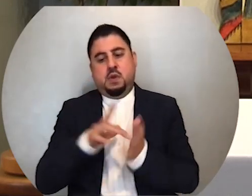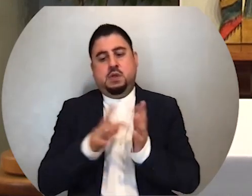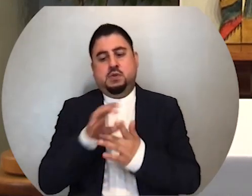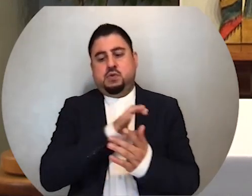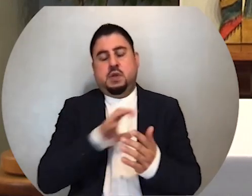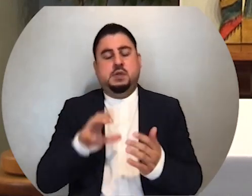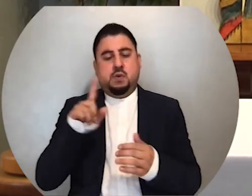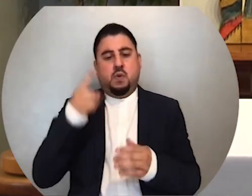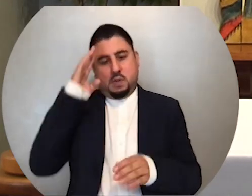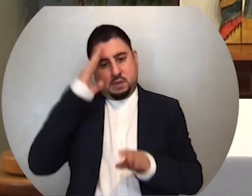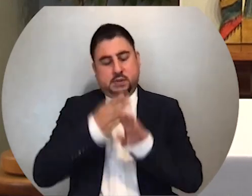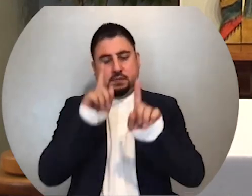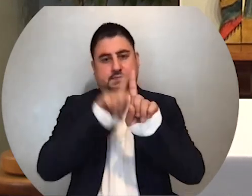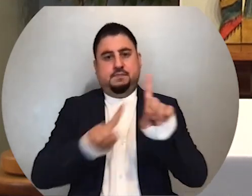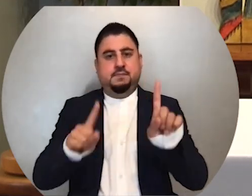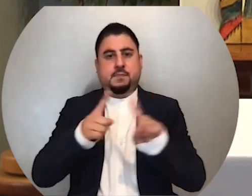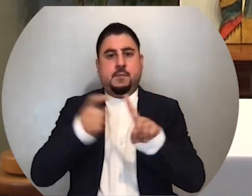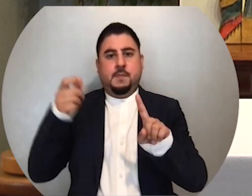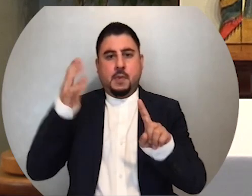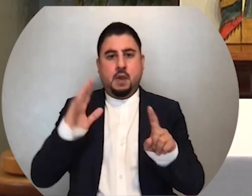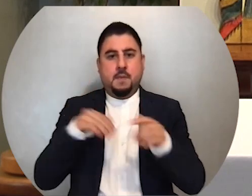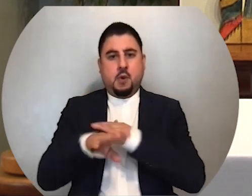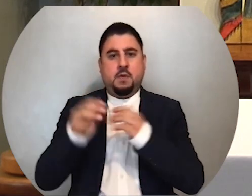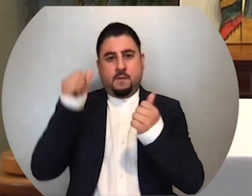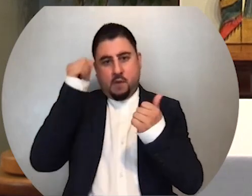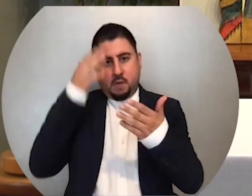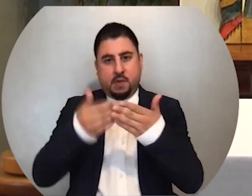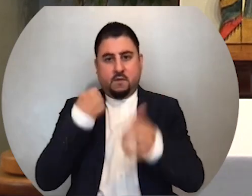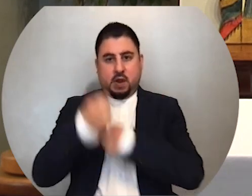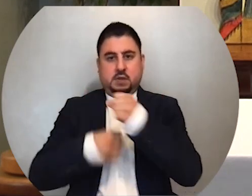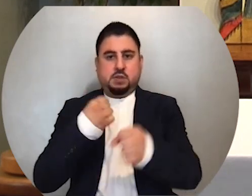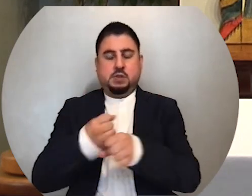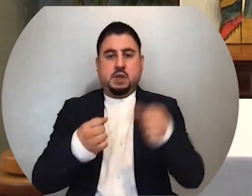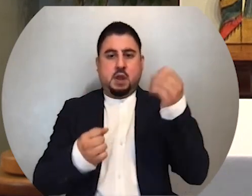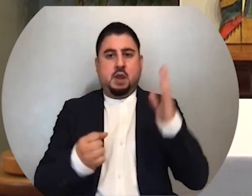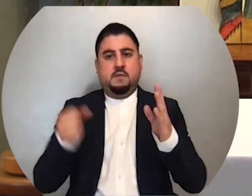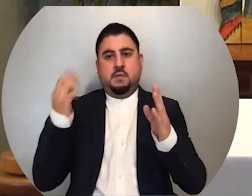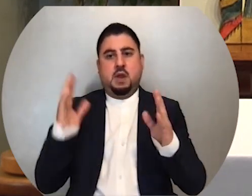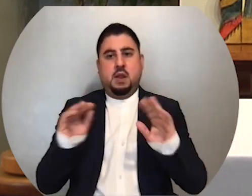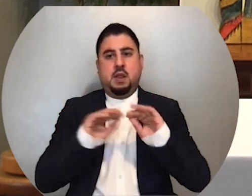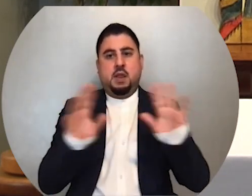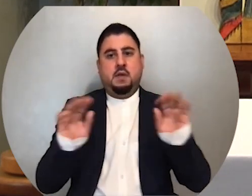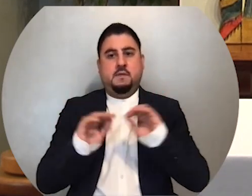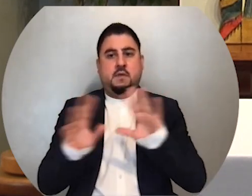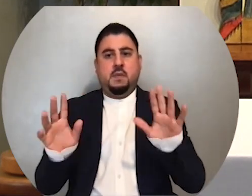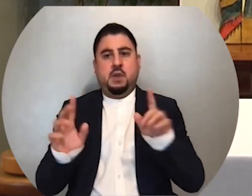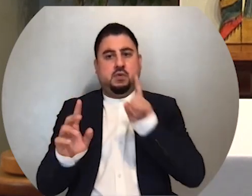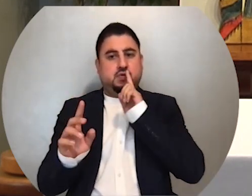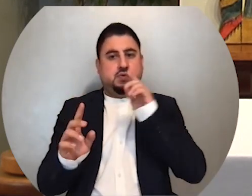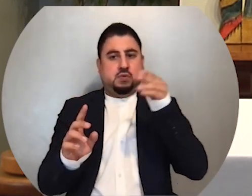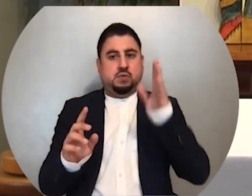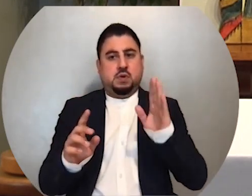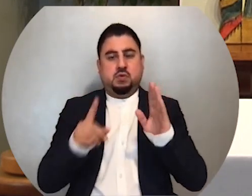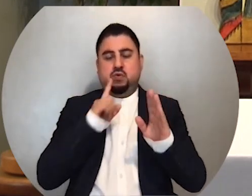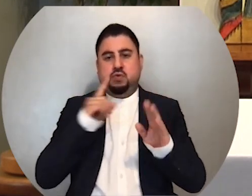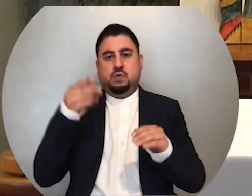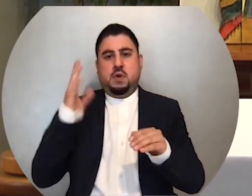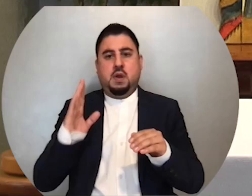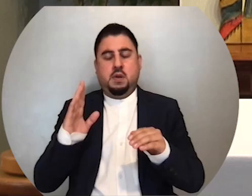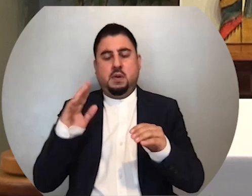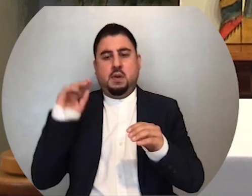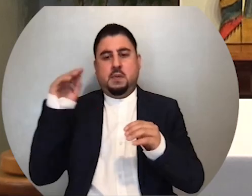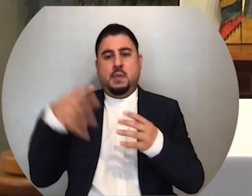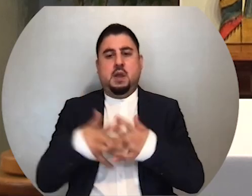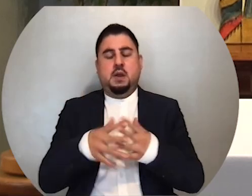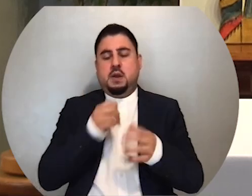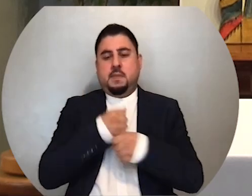Jesus Christ, the only begotten Son of God, born of the Father before all ages, God from God, light from light, true God from true